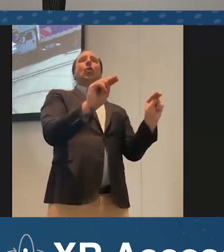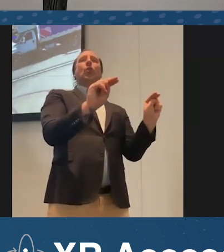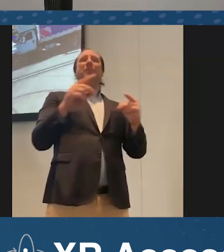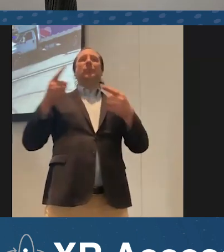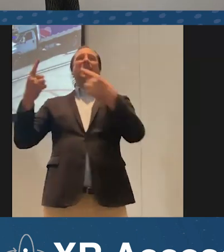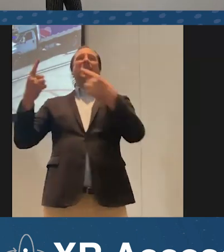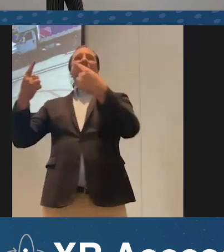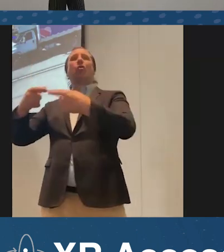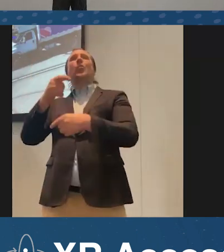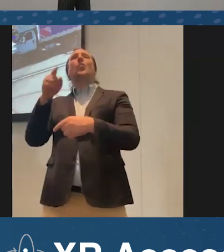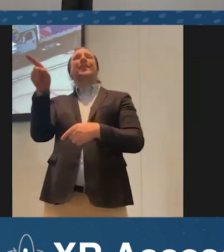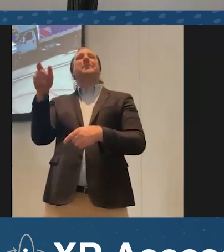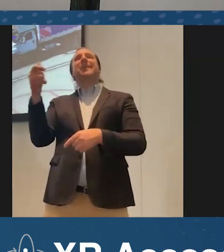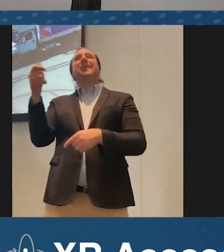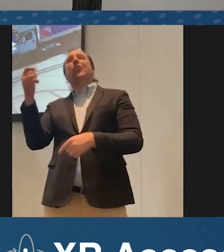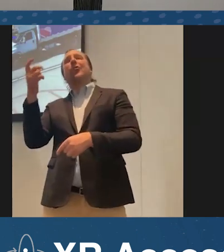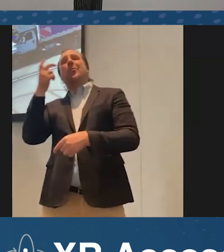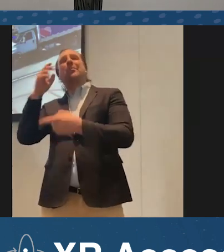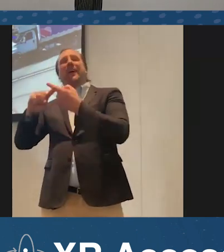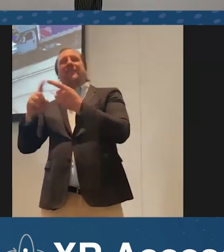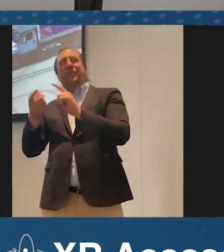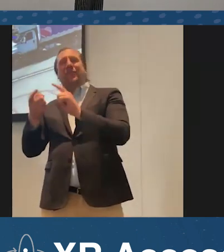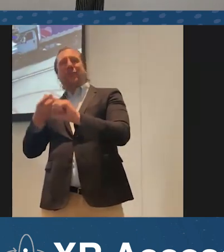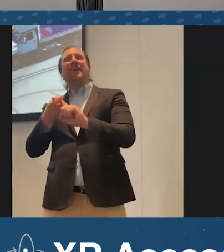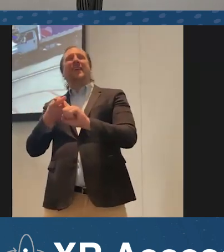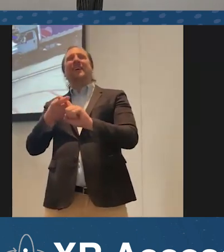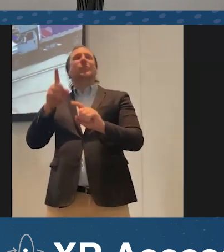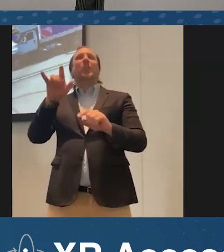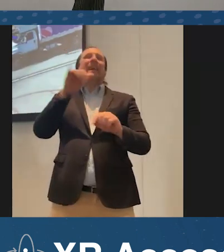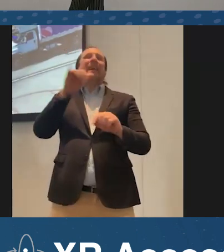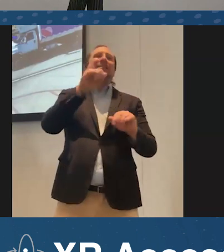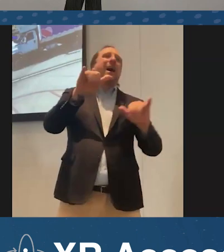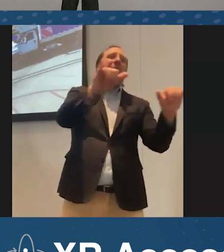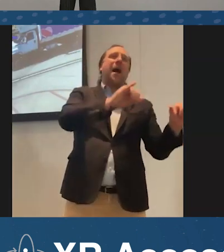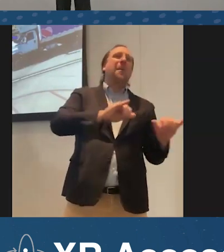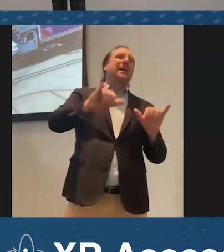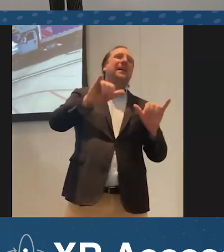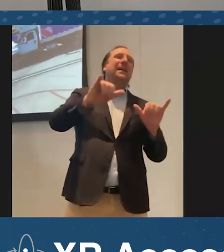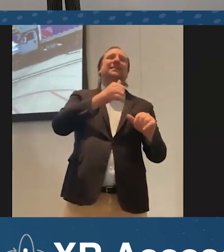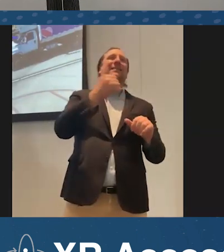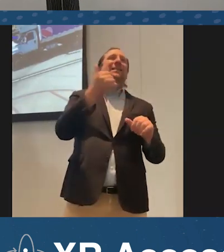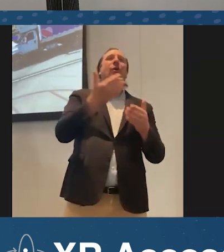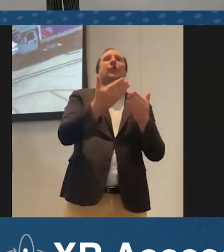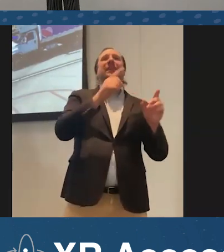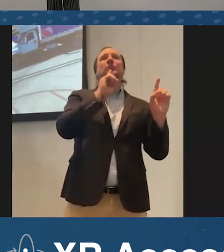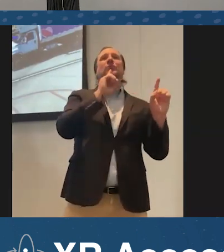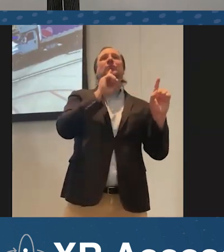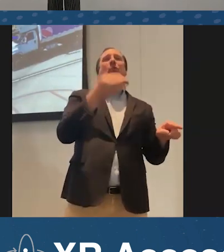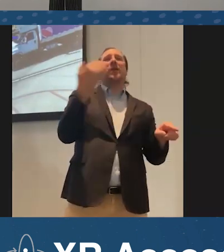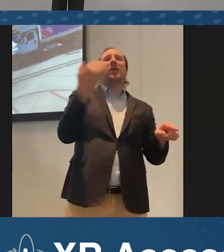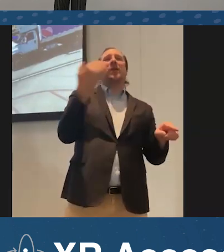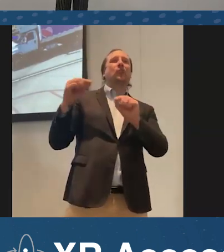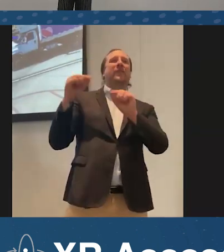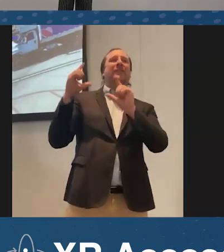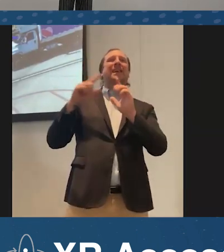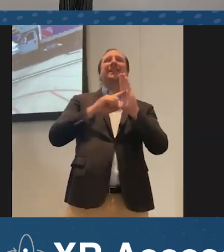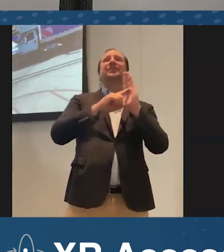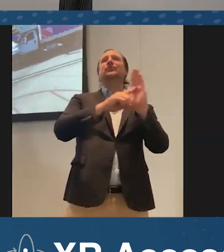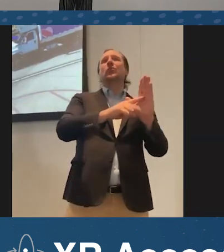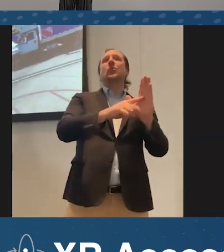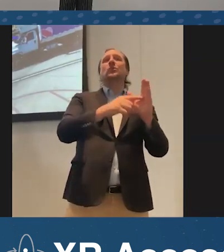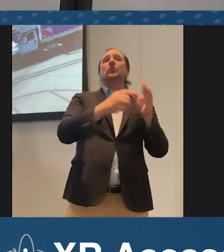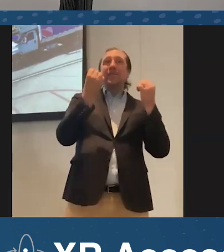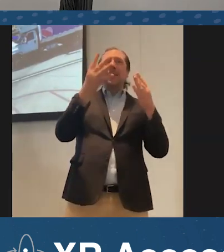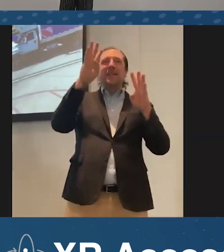blind or low vision person. And while this wasn't nearly as common as the use cases that we reported on our previous slides, it does show one of the